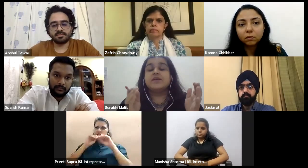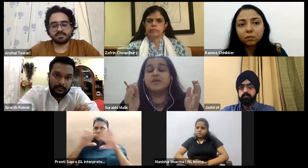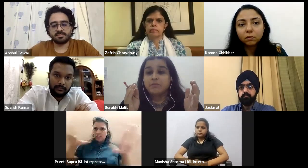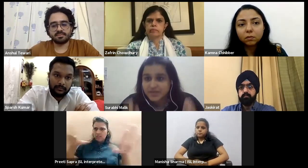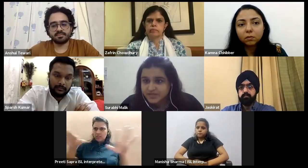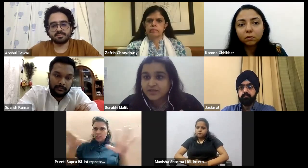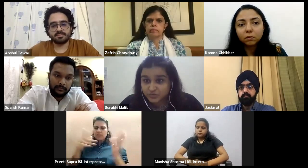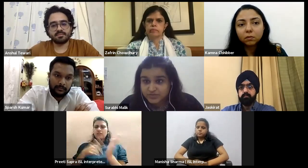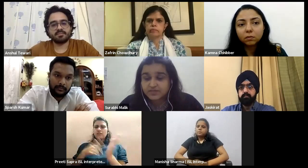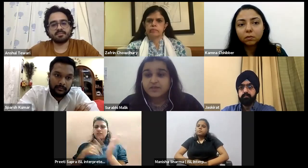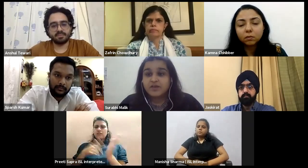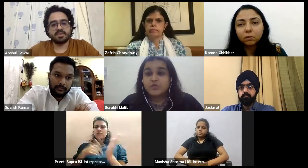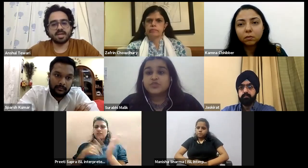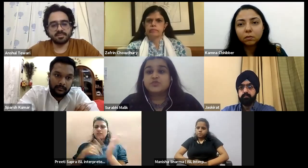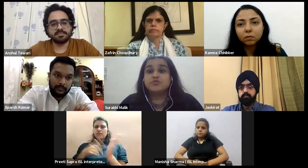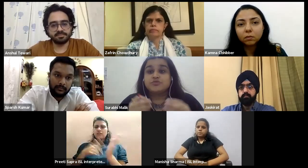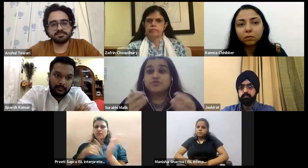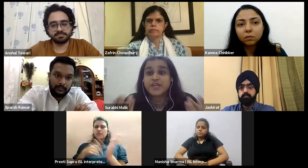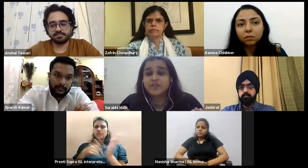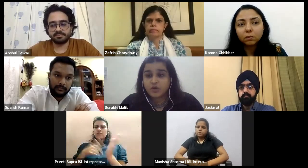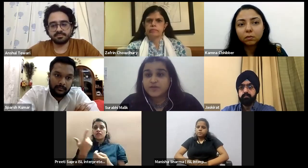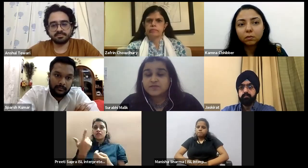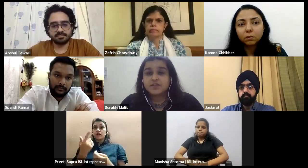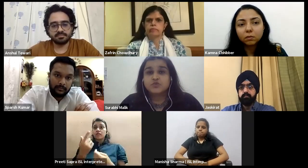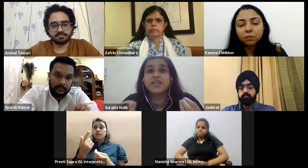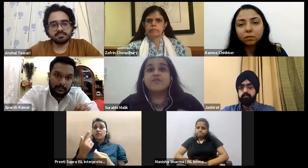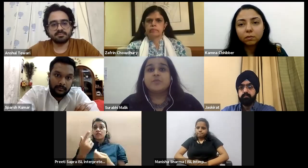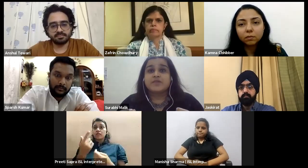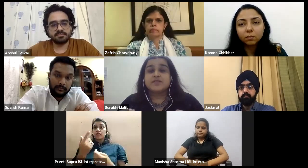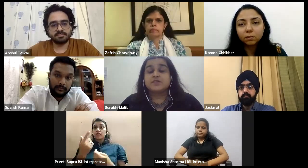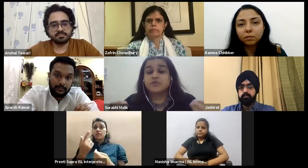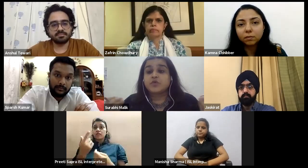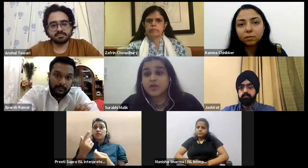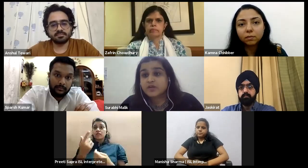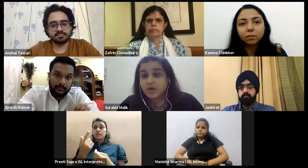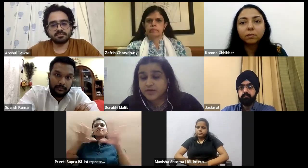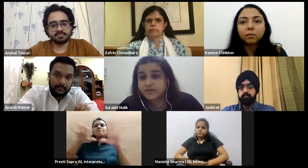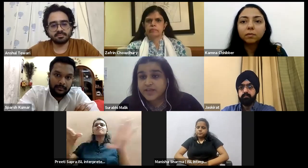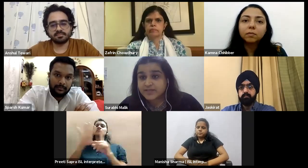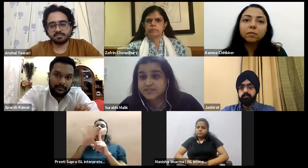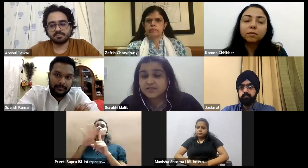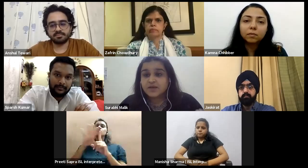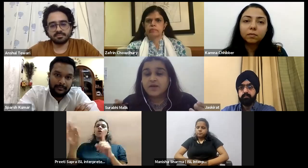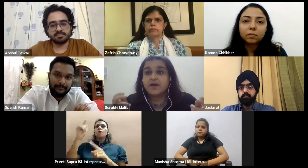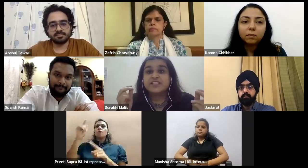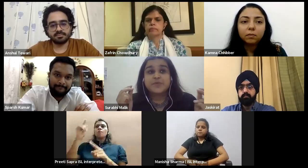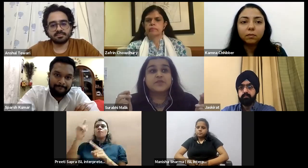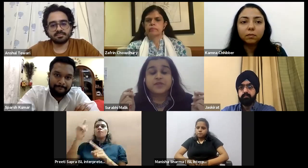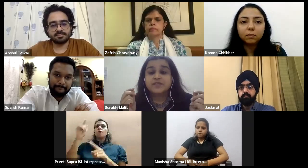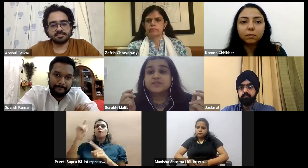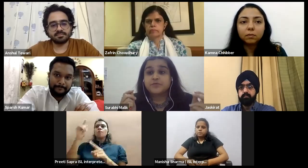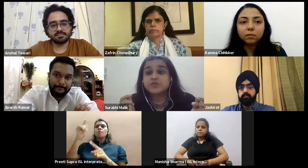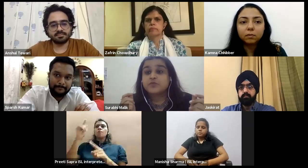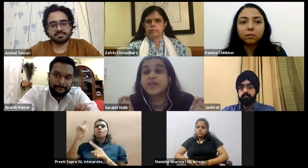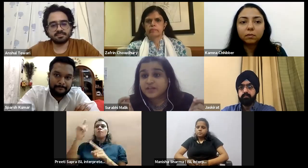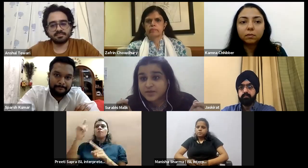is media literacy, which is you train the audience so they have a better sense of the online content they access, and specifically